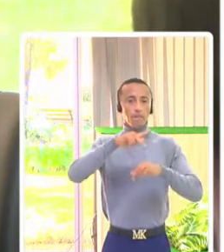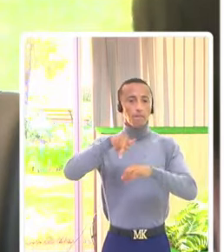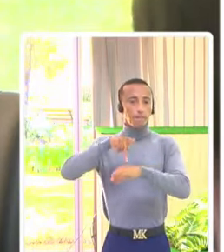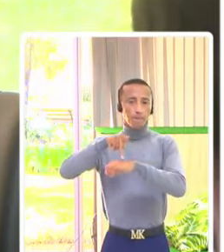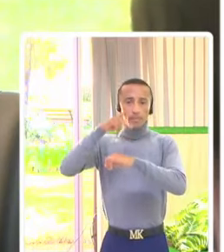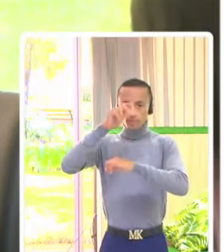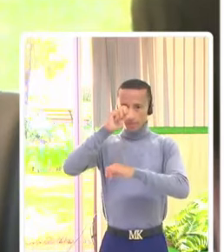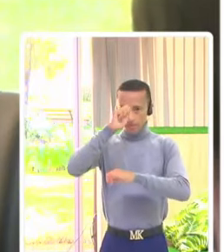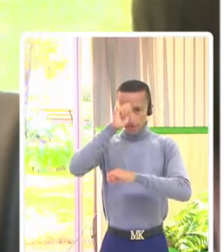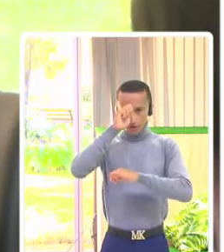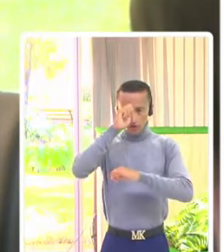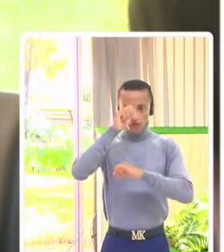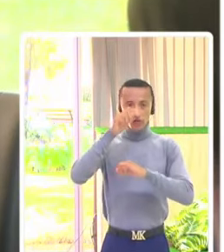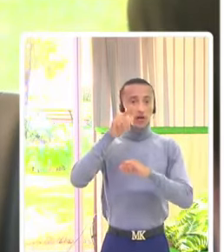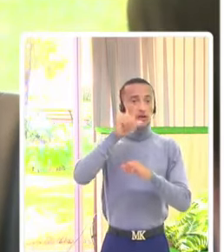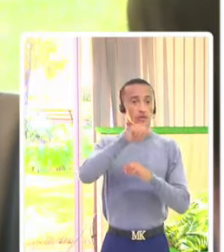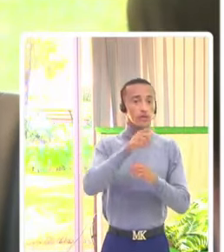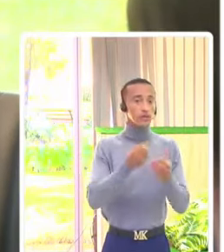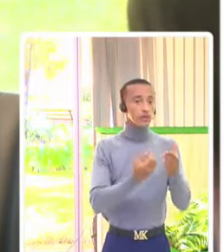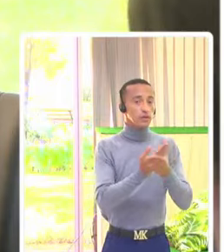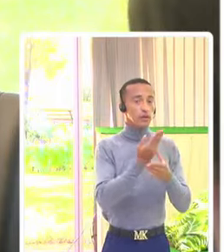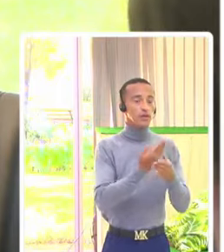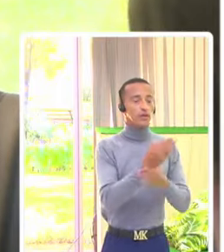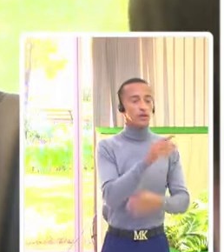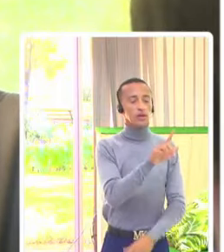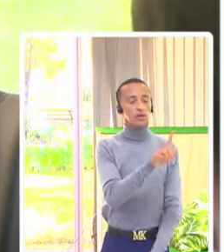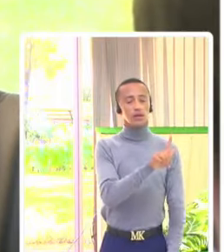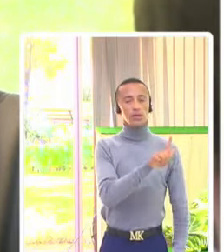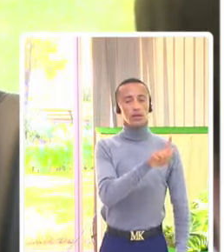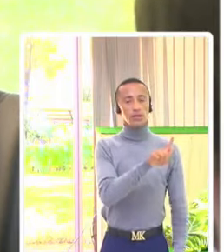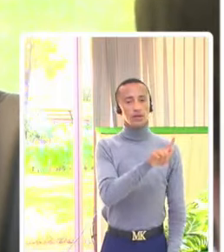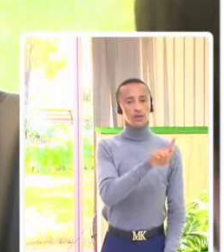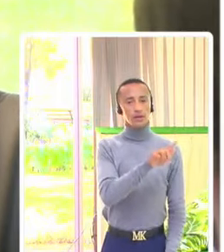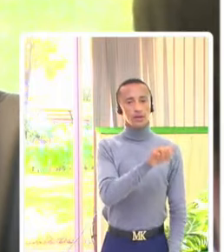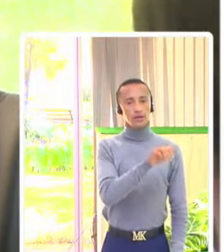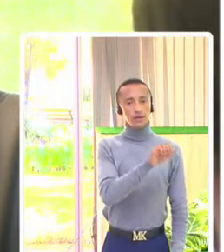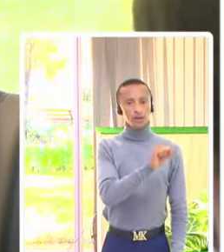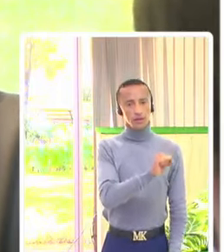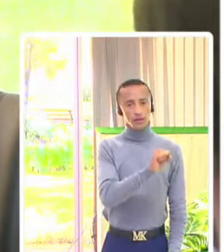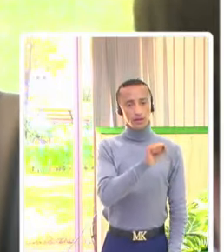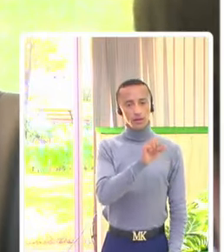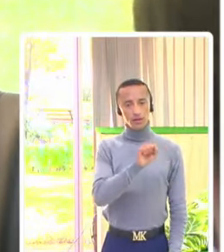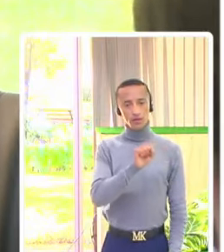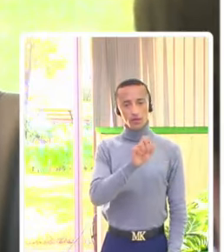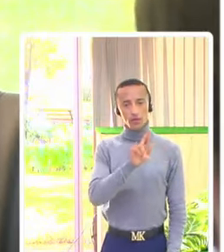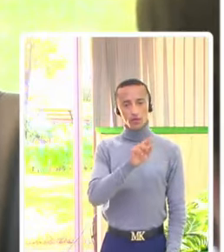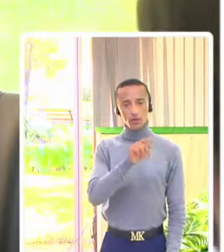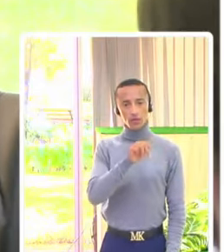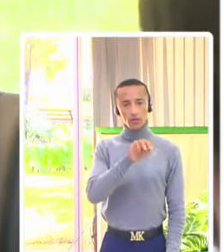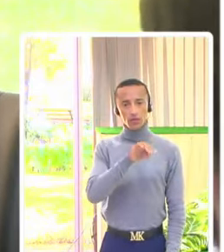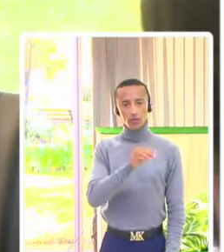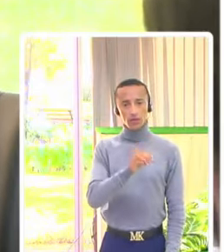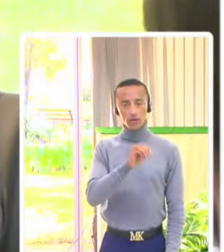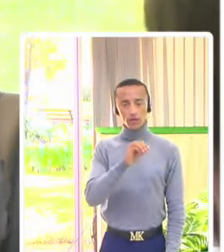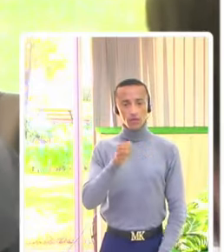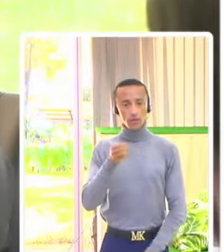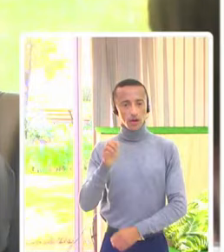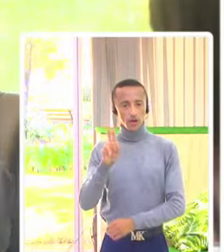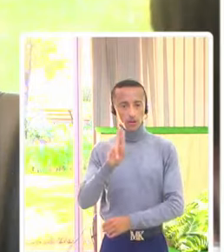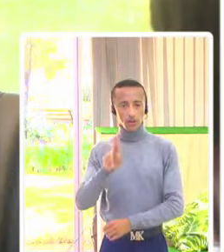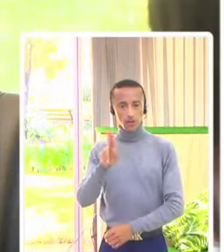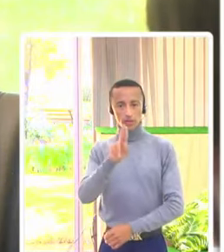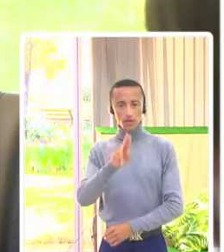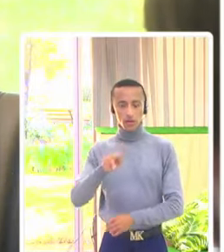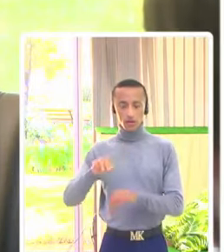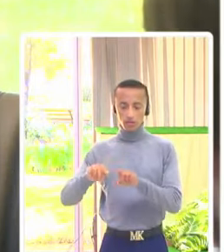cooking. So we don't have piped cooking, and the alternative is people cook on wood or other materials.